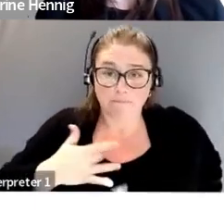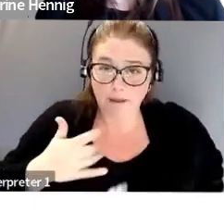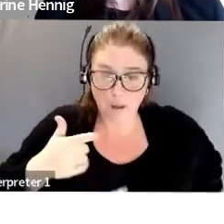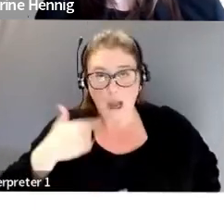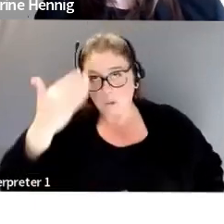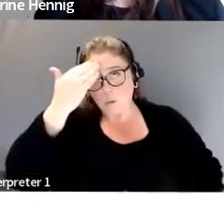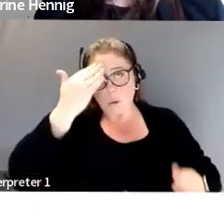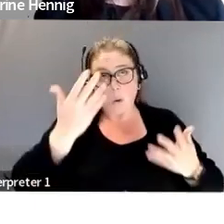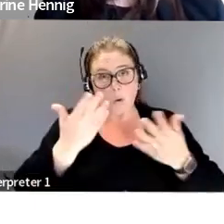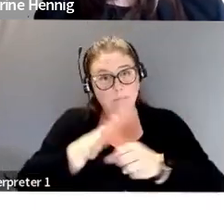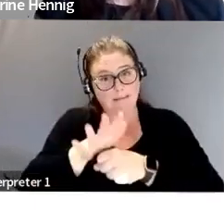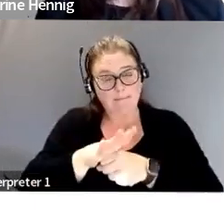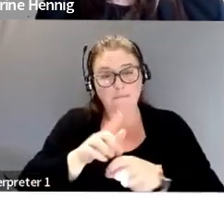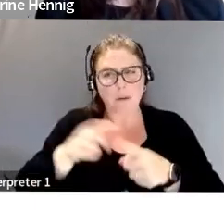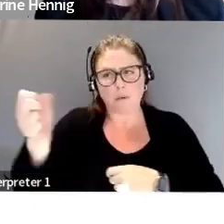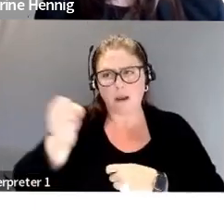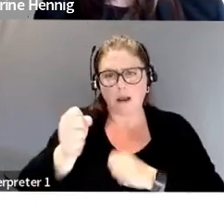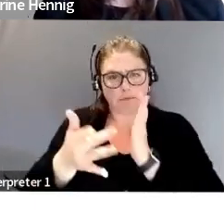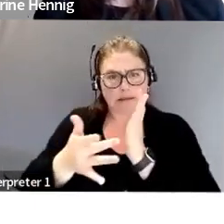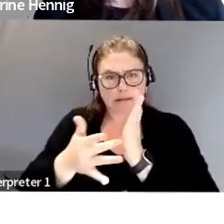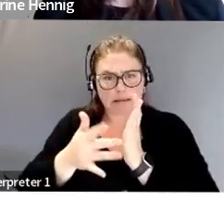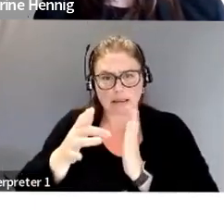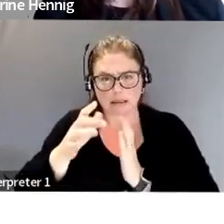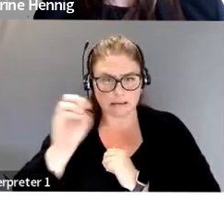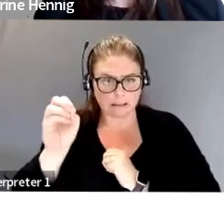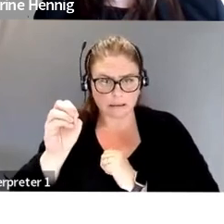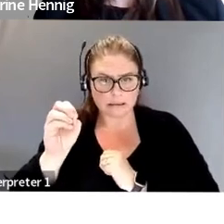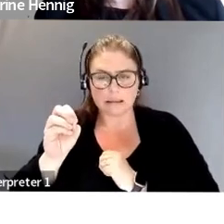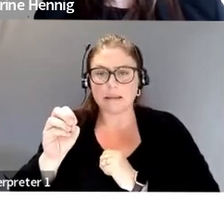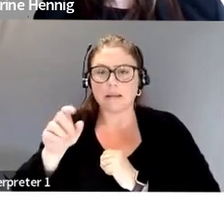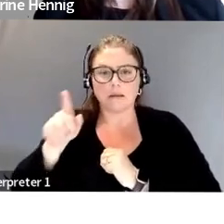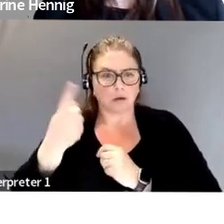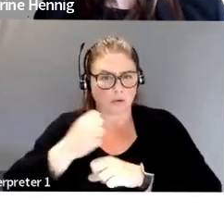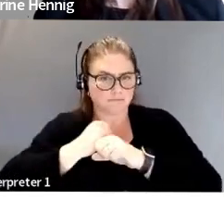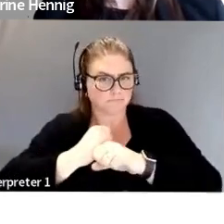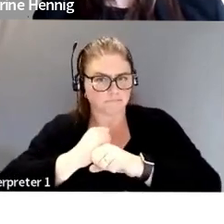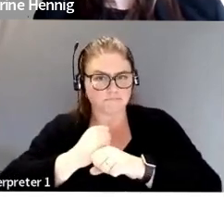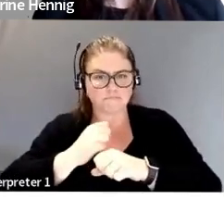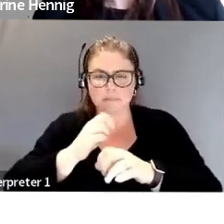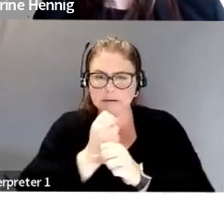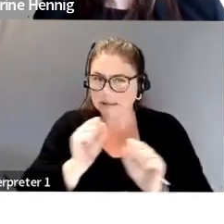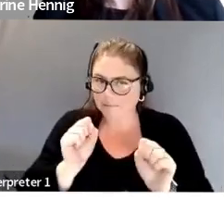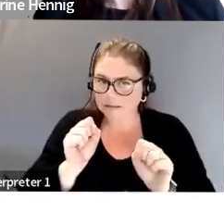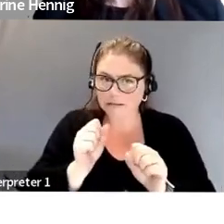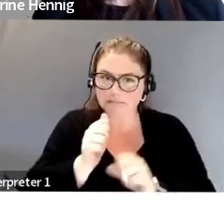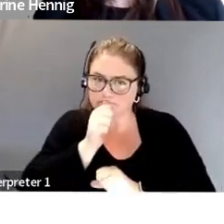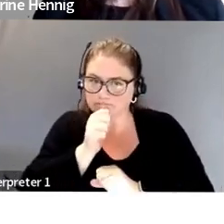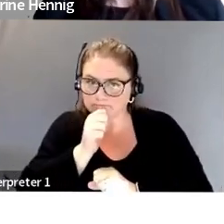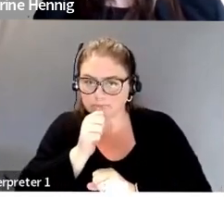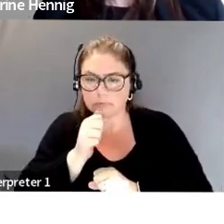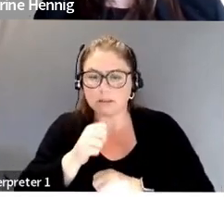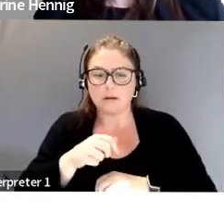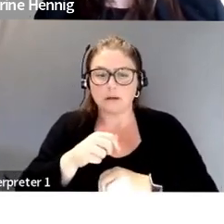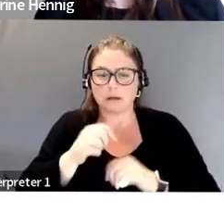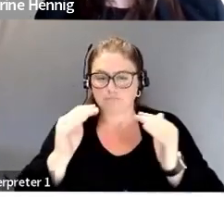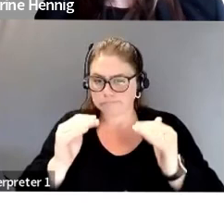best practices. We've got a list here of the different security features we have implemented, but if you have any specific questions about this,